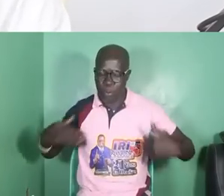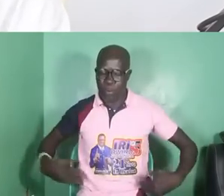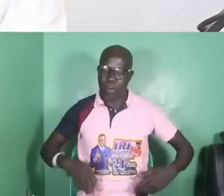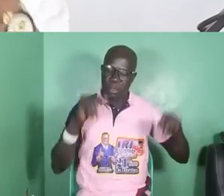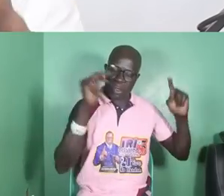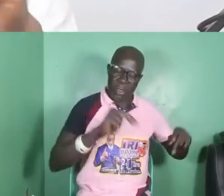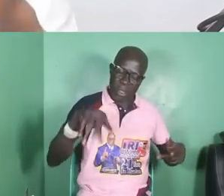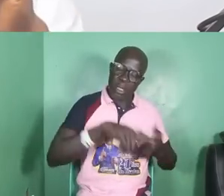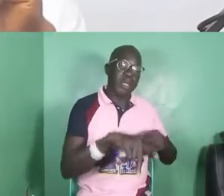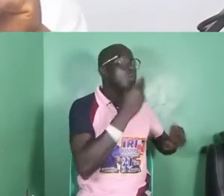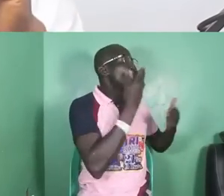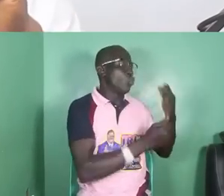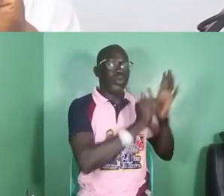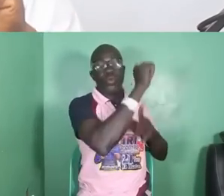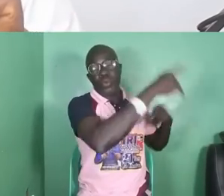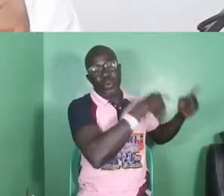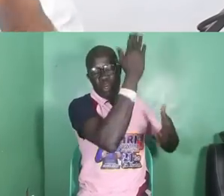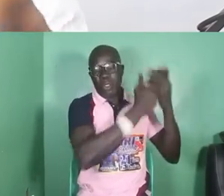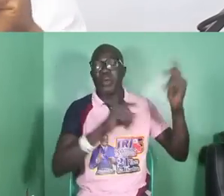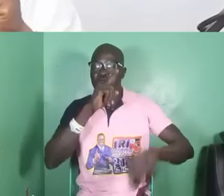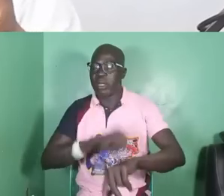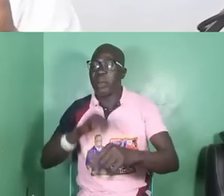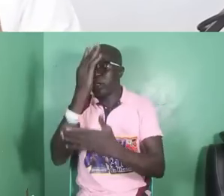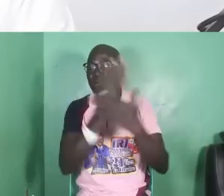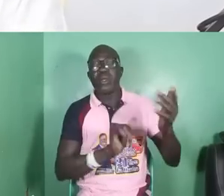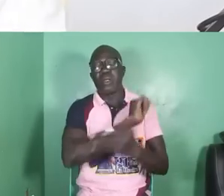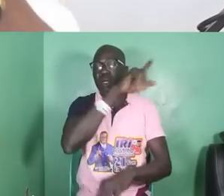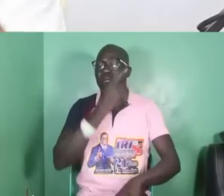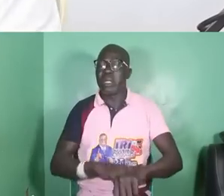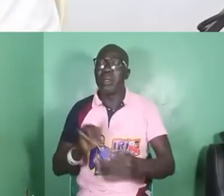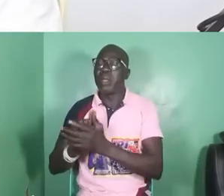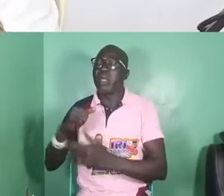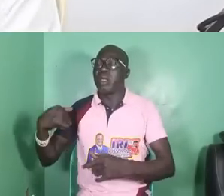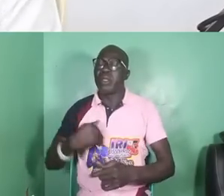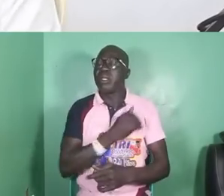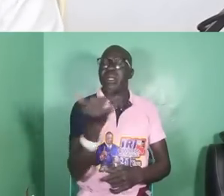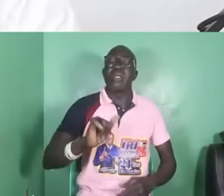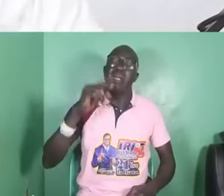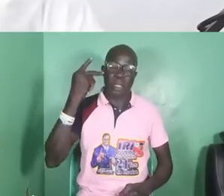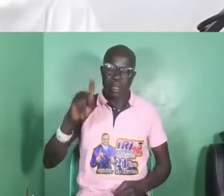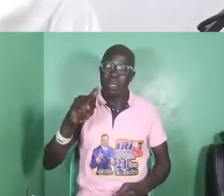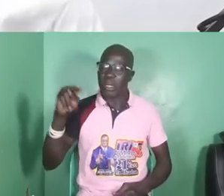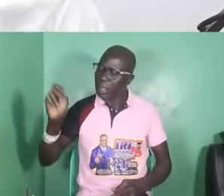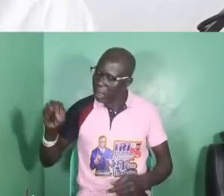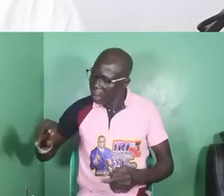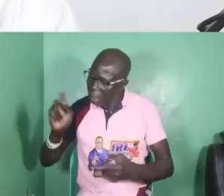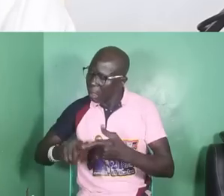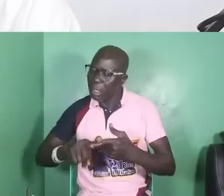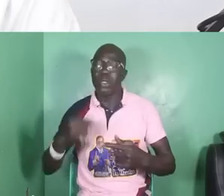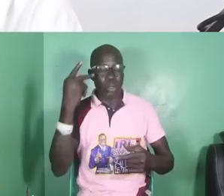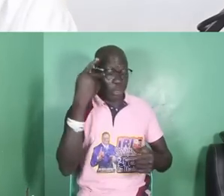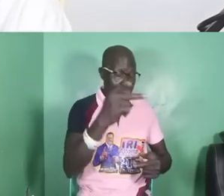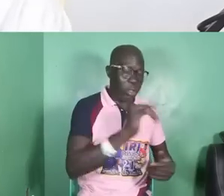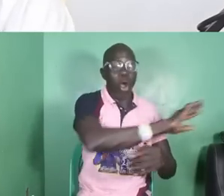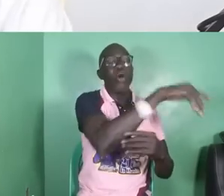little woli. So many are following back. But several times. You are following back. Occasionally. Oma ni no ka fudu kan awon major prophet yet. They